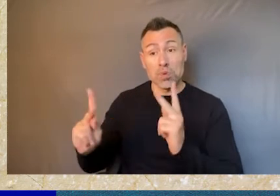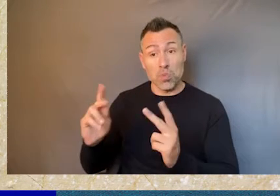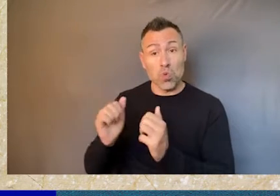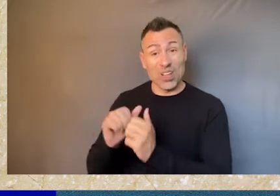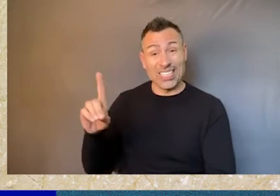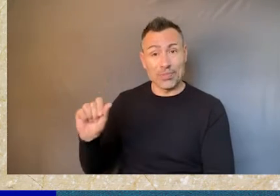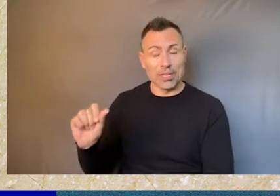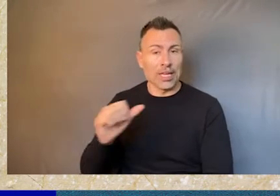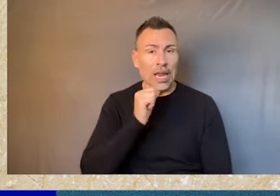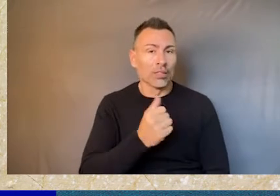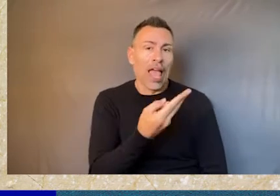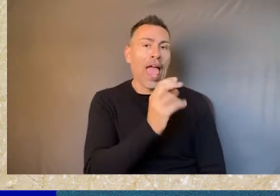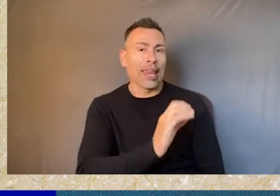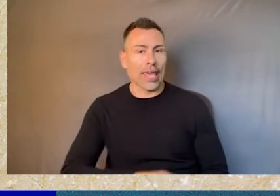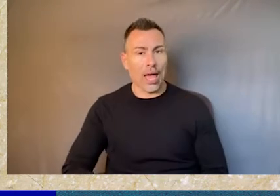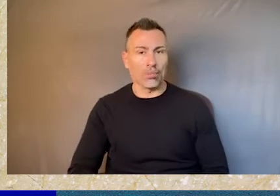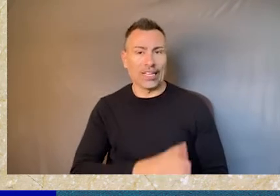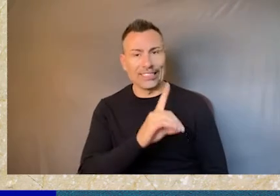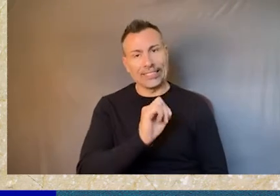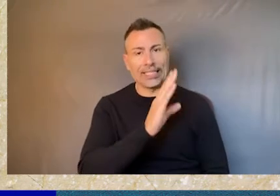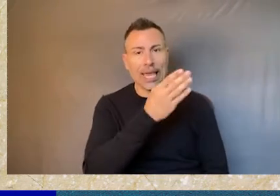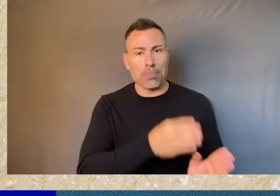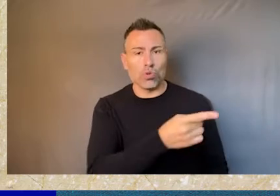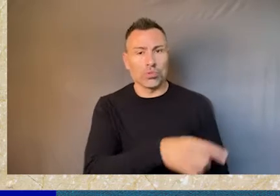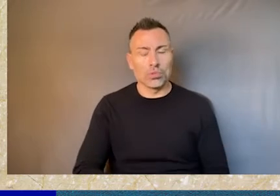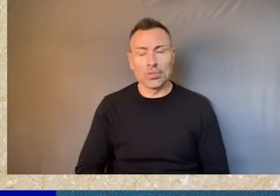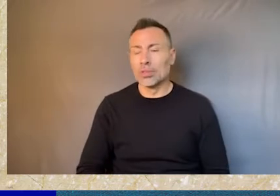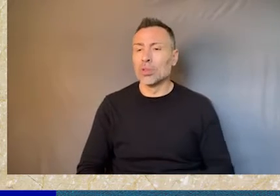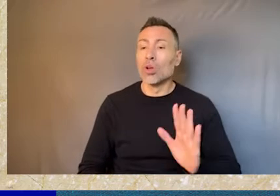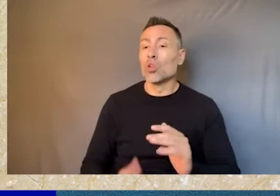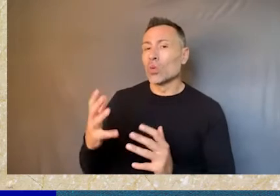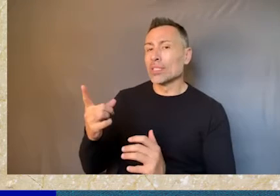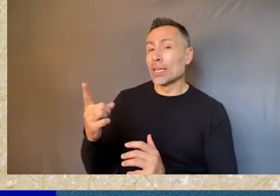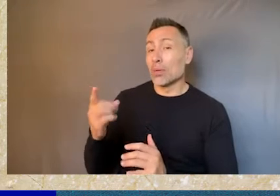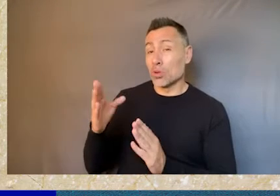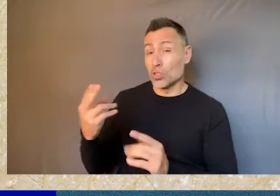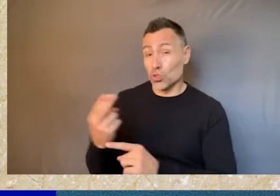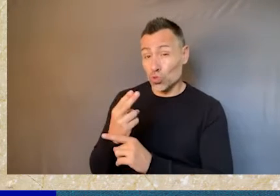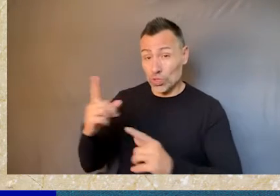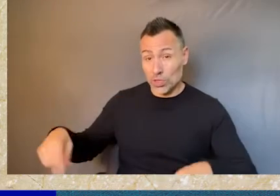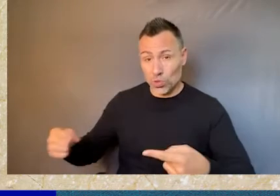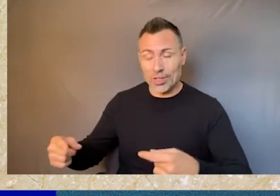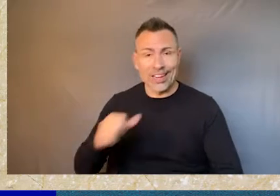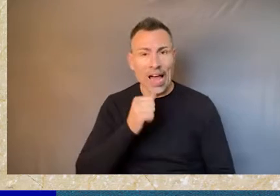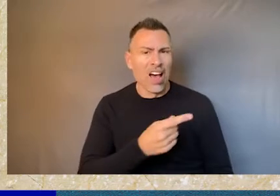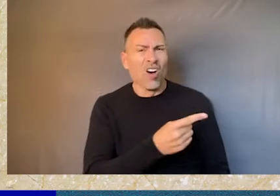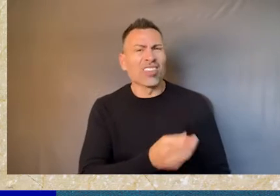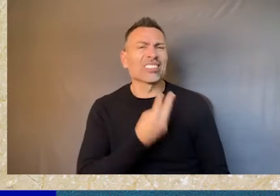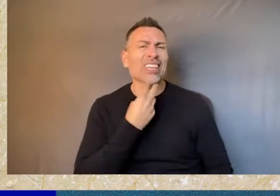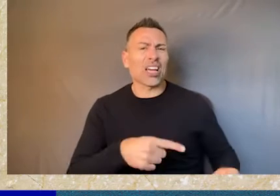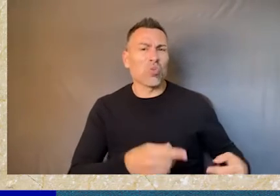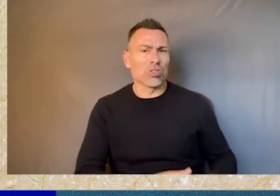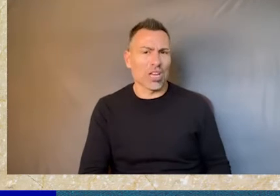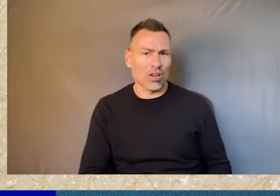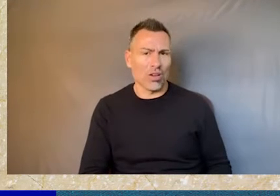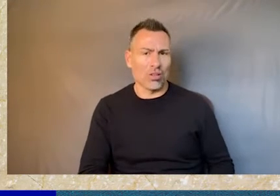handicapped. You want to say that someone uses a wheelchair. You don't want to say that they're confined to a wheelchair or wheelchair